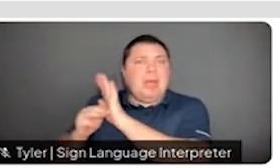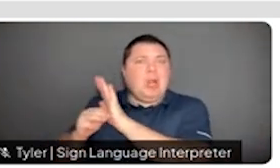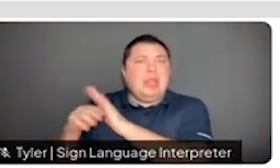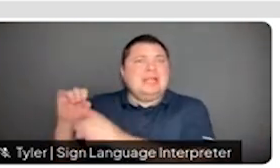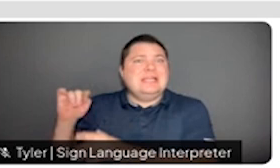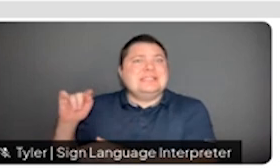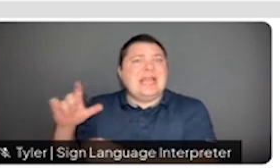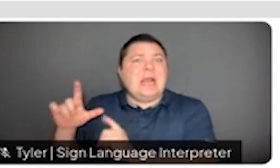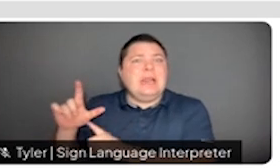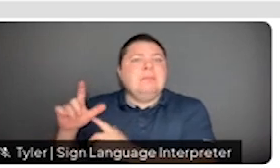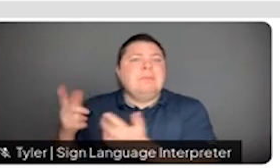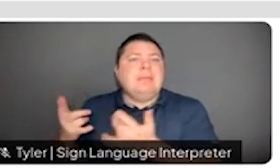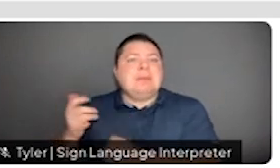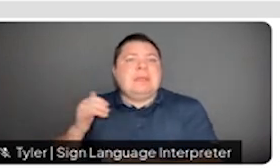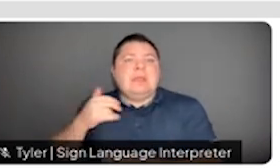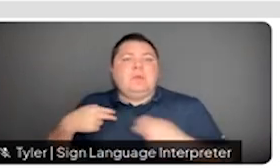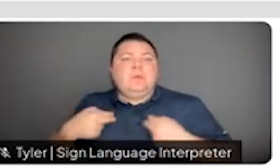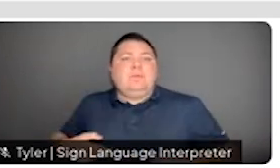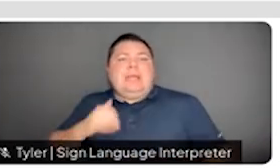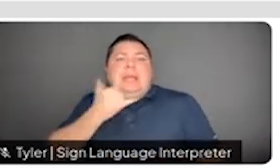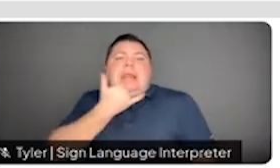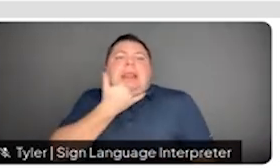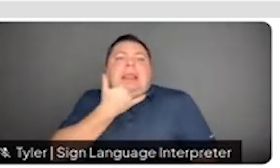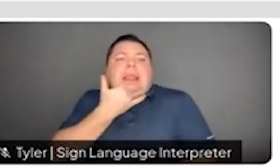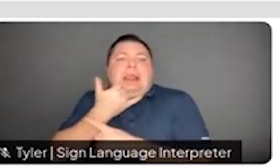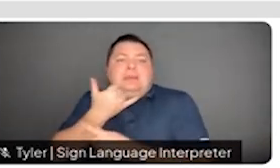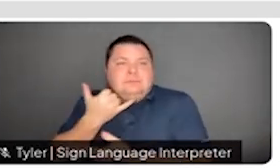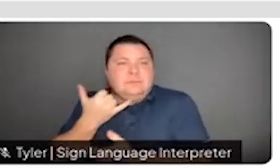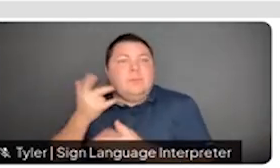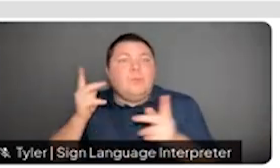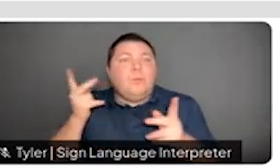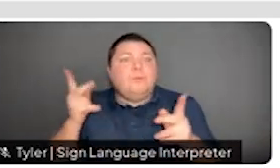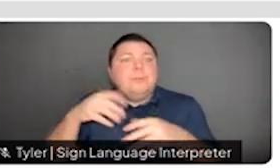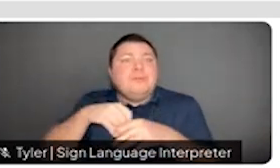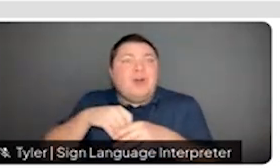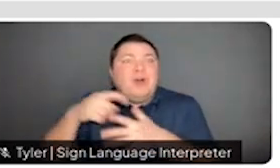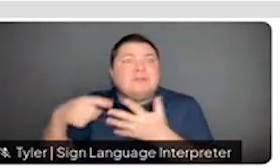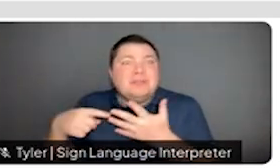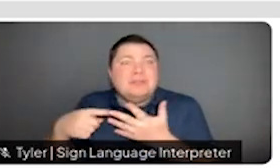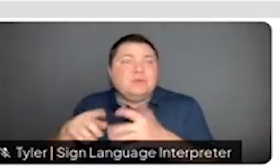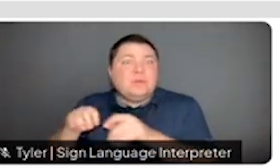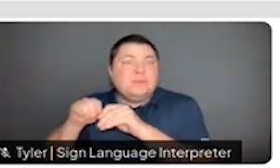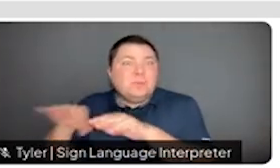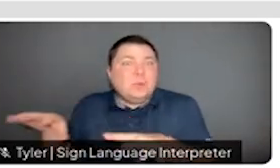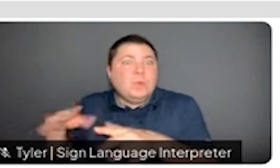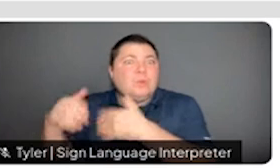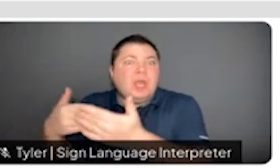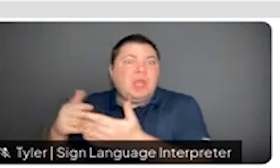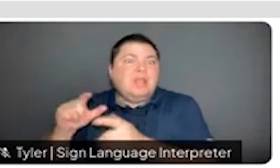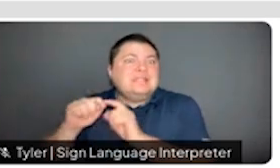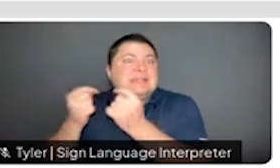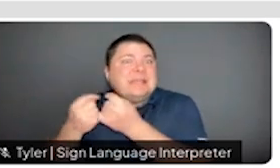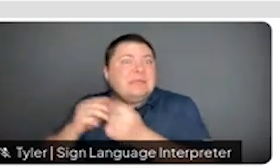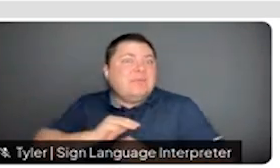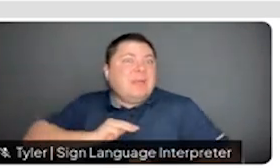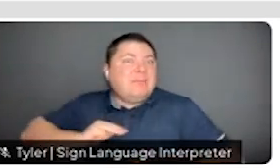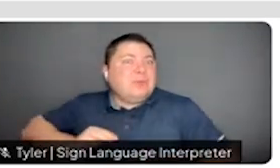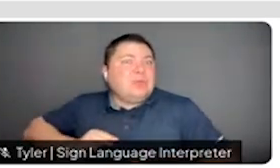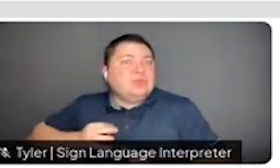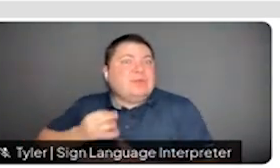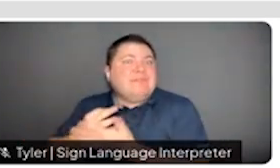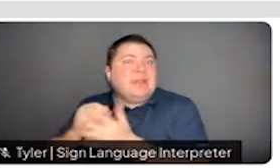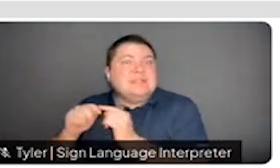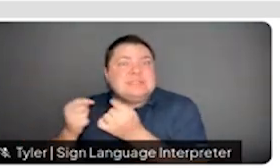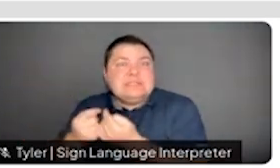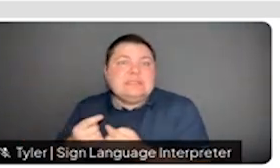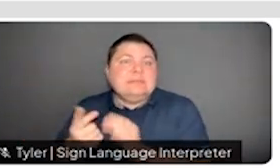human error. So the more people you start to involve into this distributions process, whether that be other team members on your finance team, maybe your legal